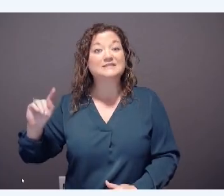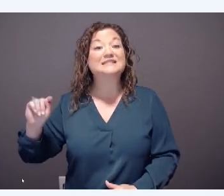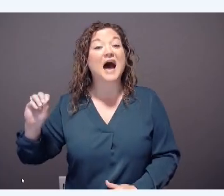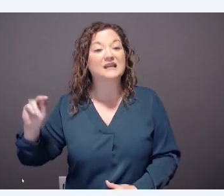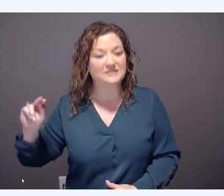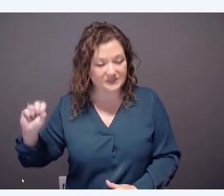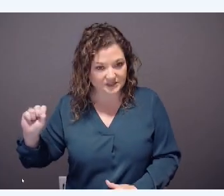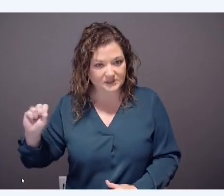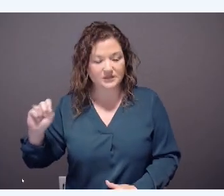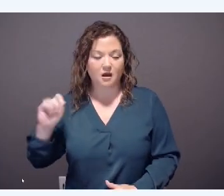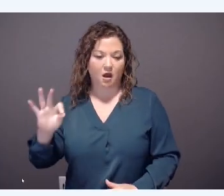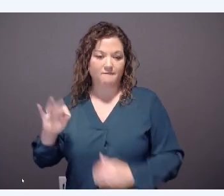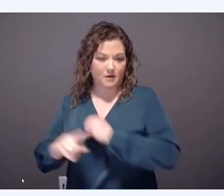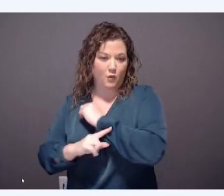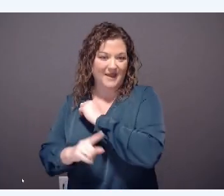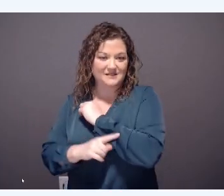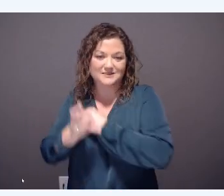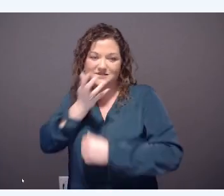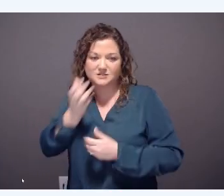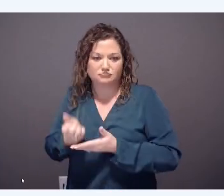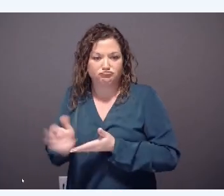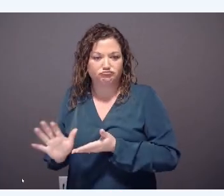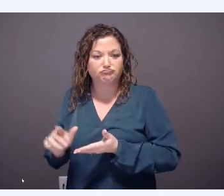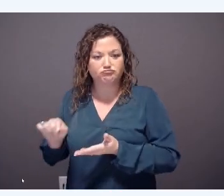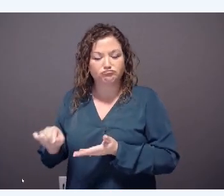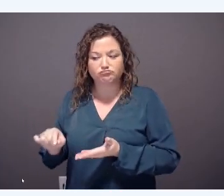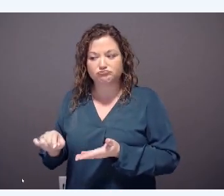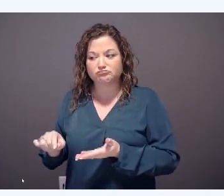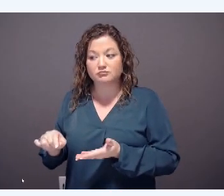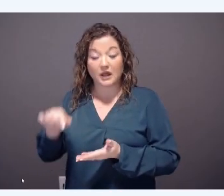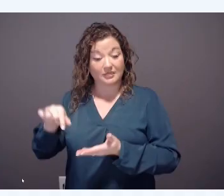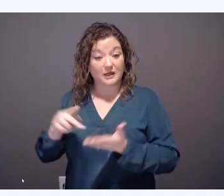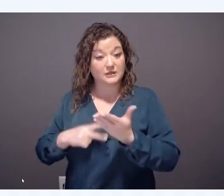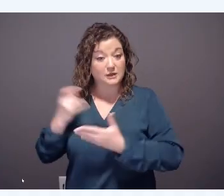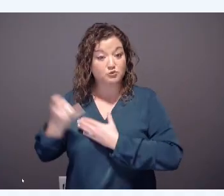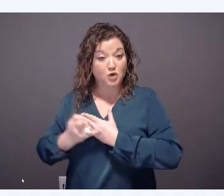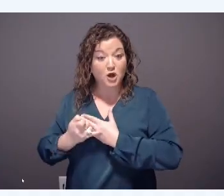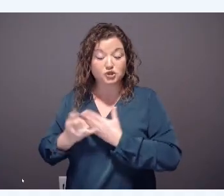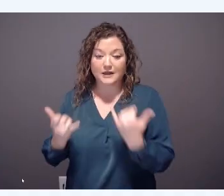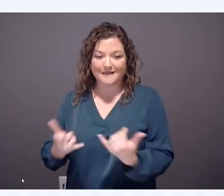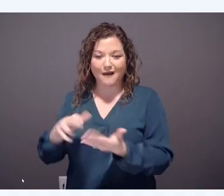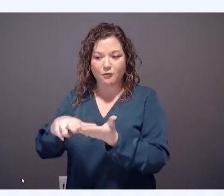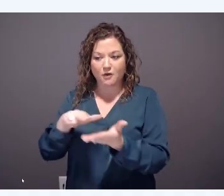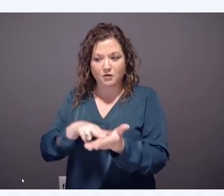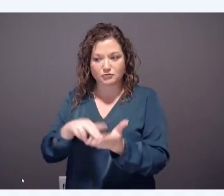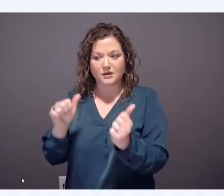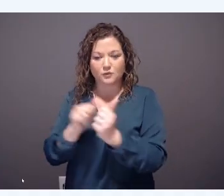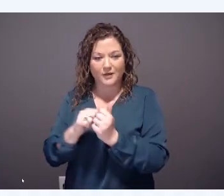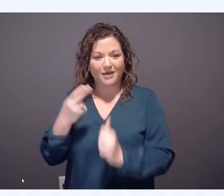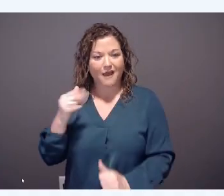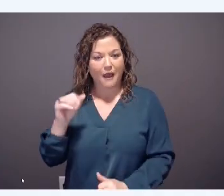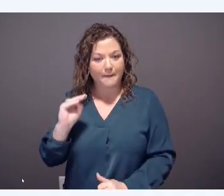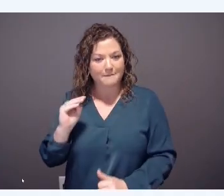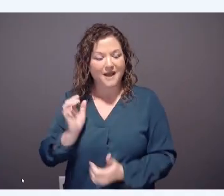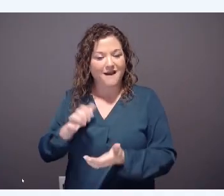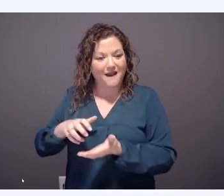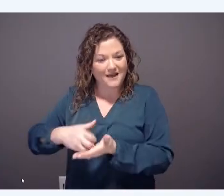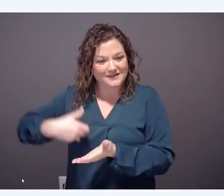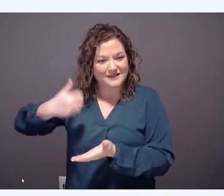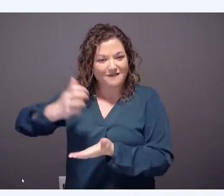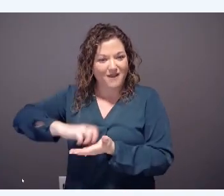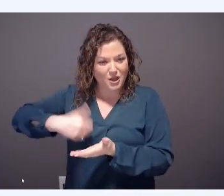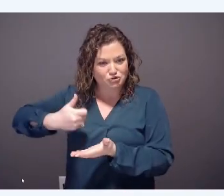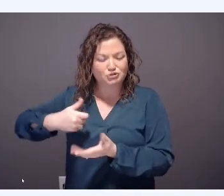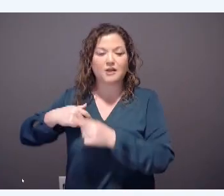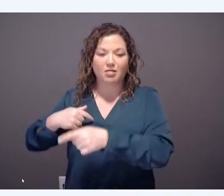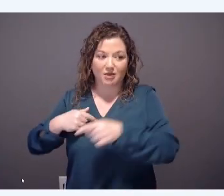of waste. So this project is under contract with Hammond Excavation. They've done work at the existing landfill, and they